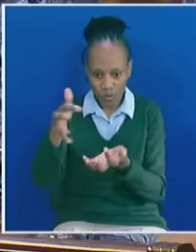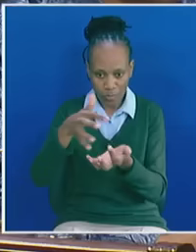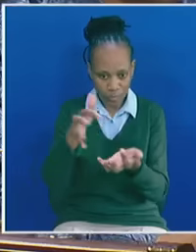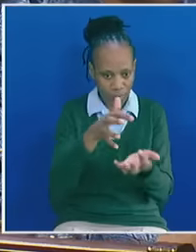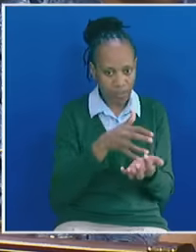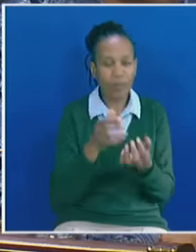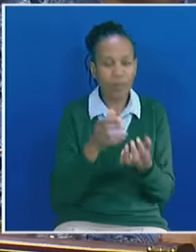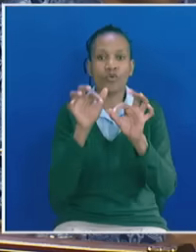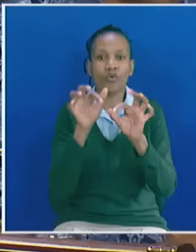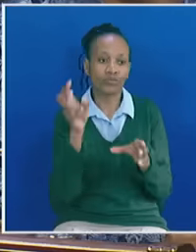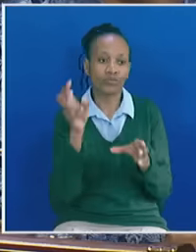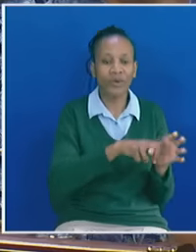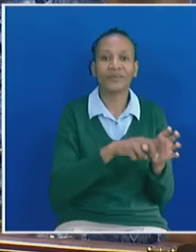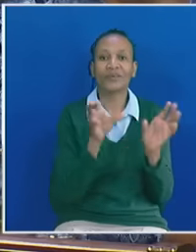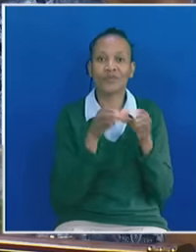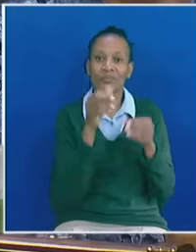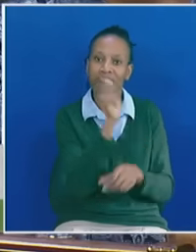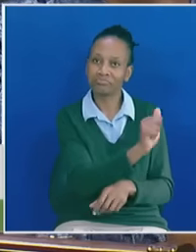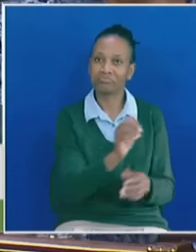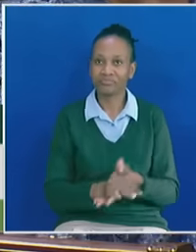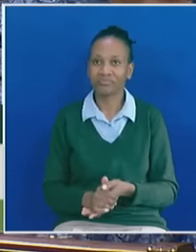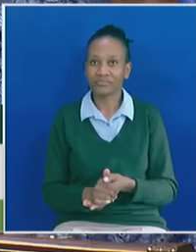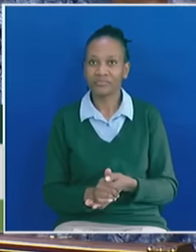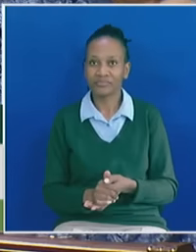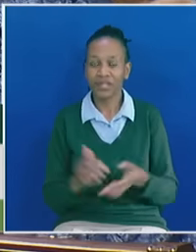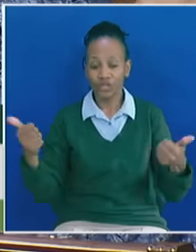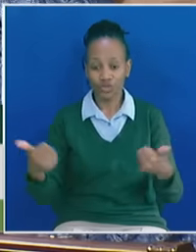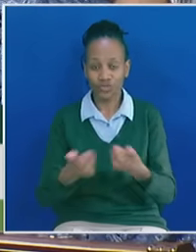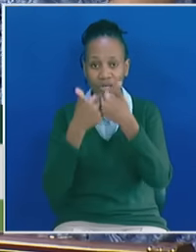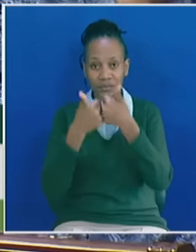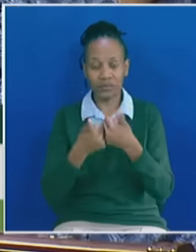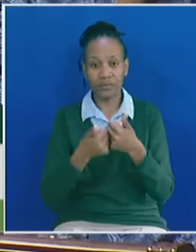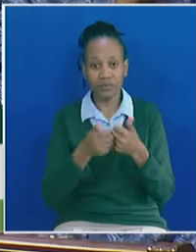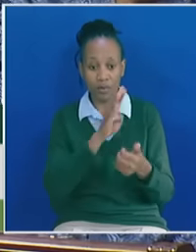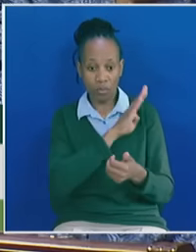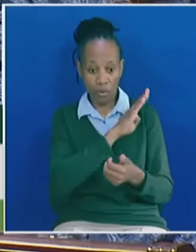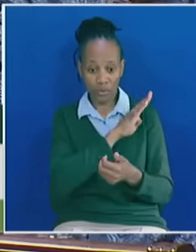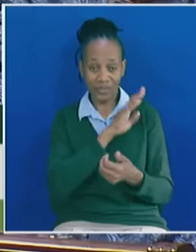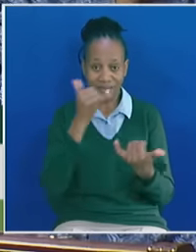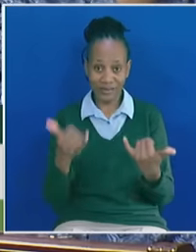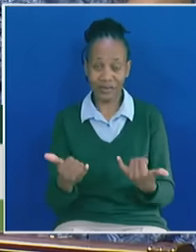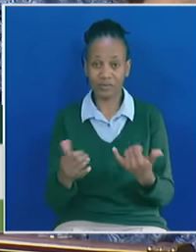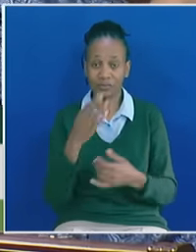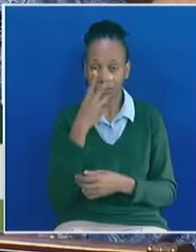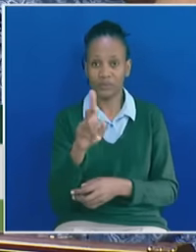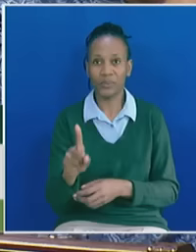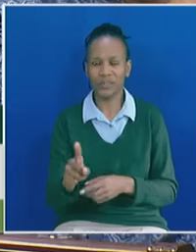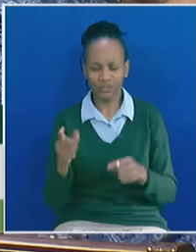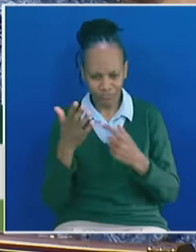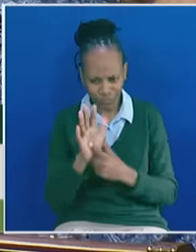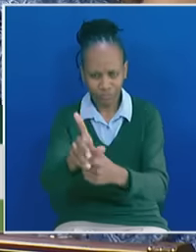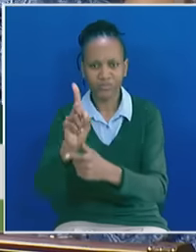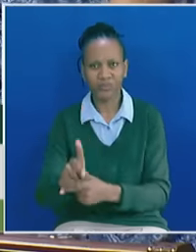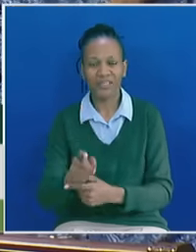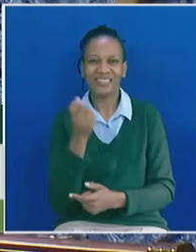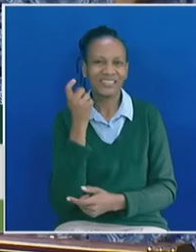State. If we look at the challenge on South Africa borders, this indicates a typical and easily